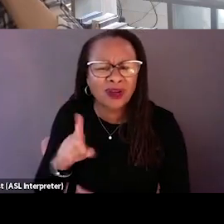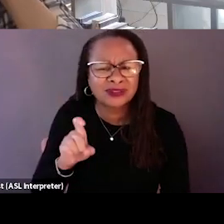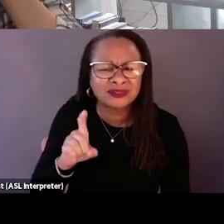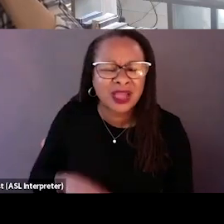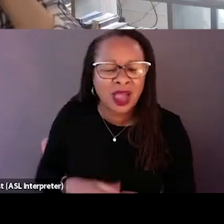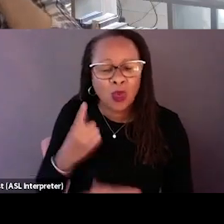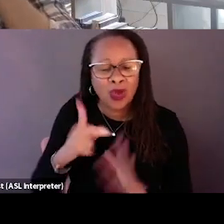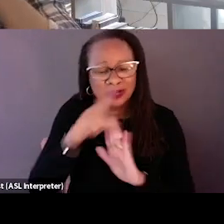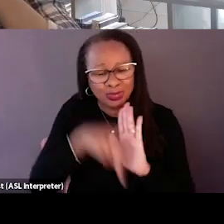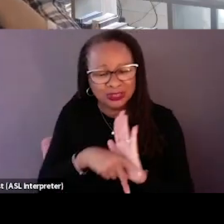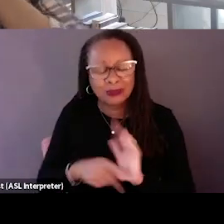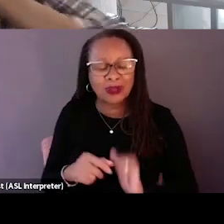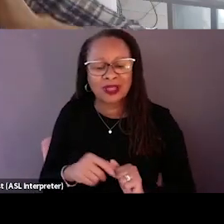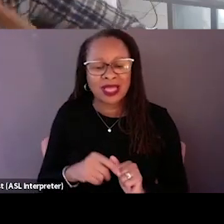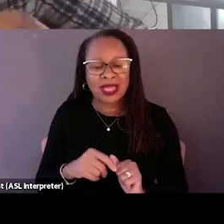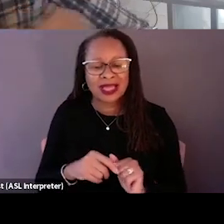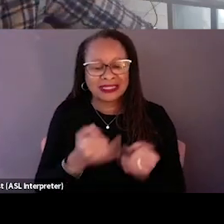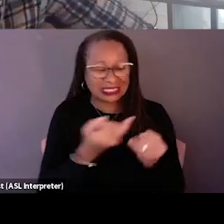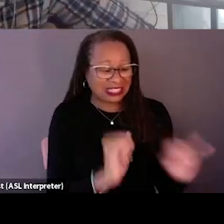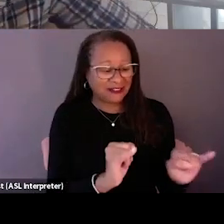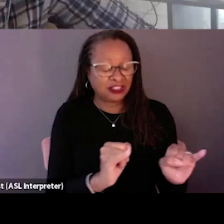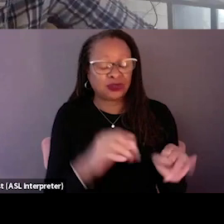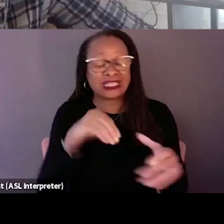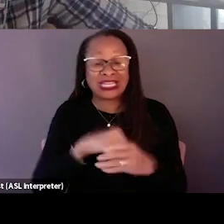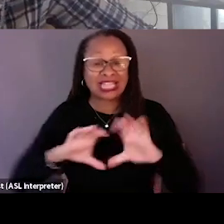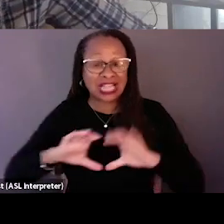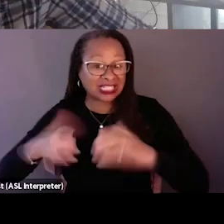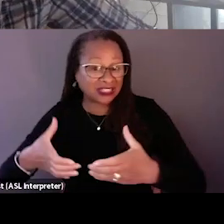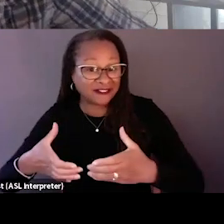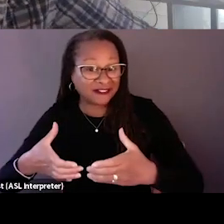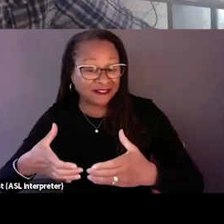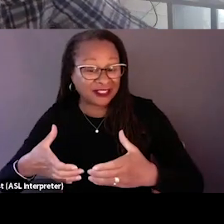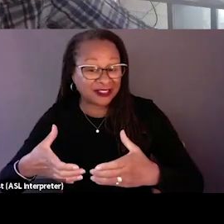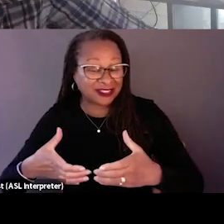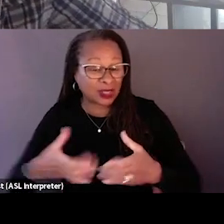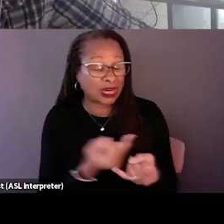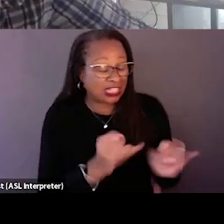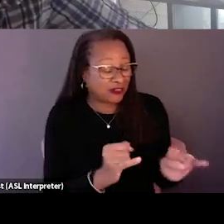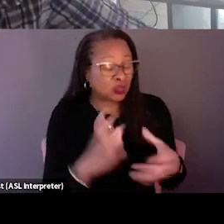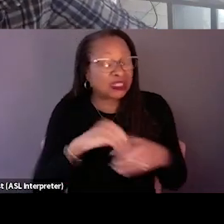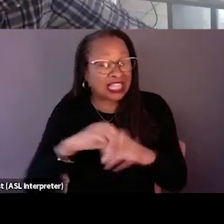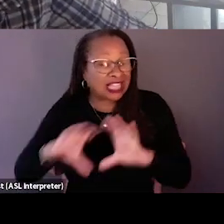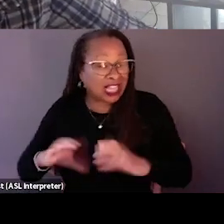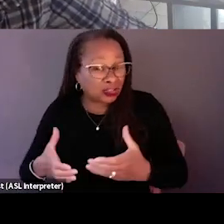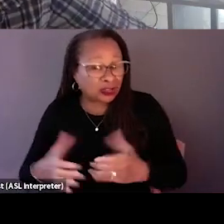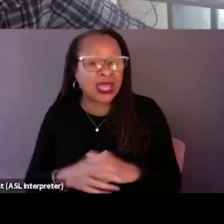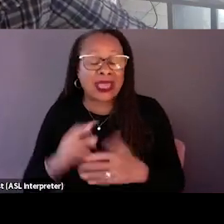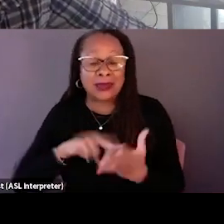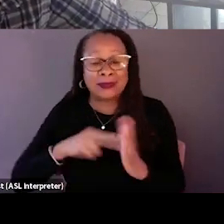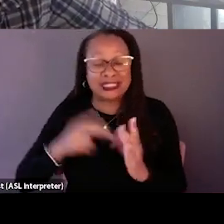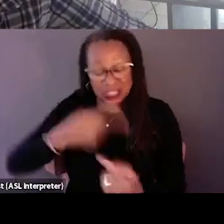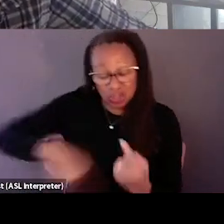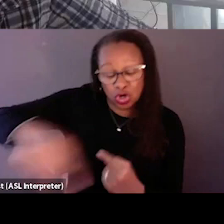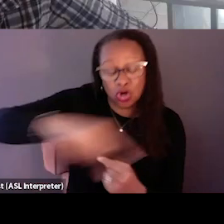these principles is individuality within the collectivity, within the collective. So that means that in the circle of